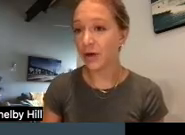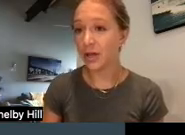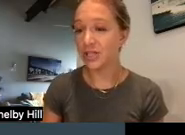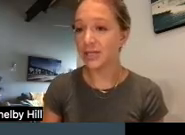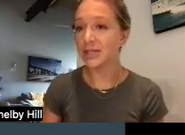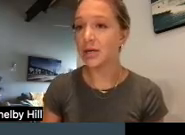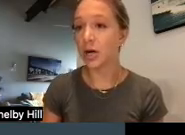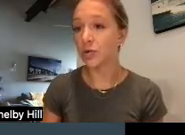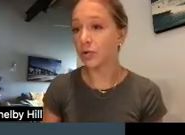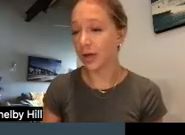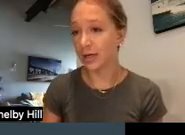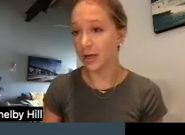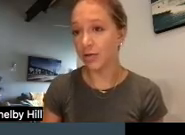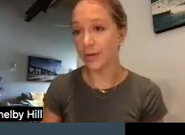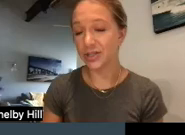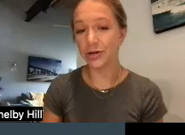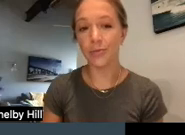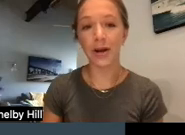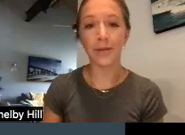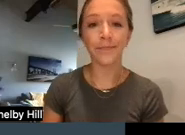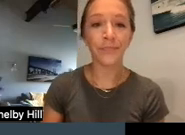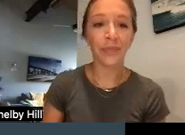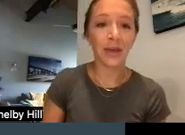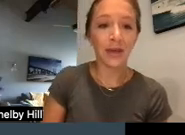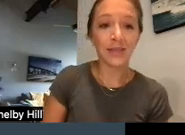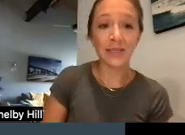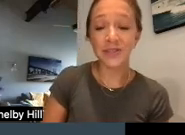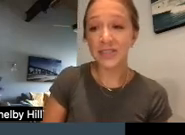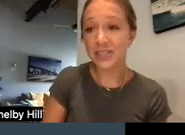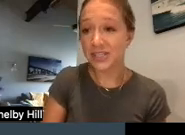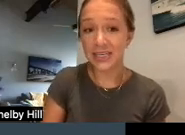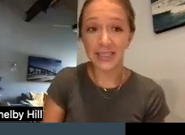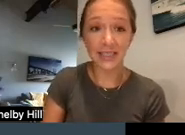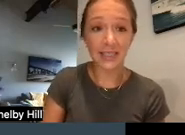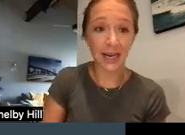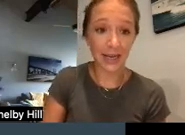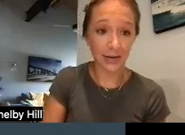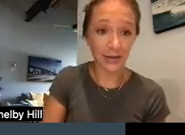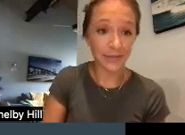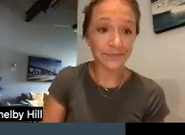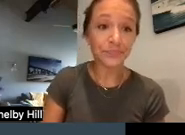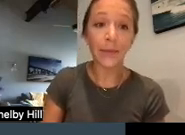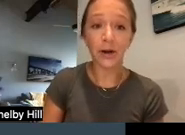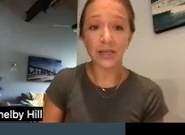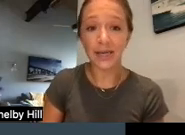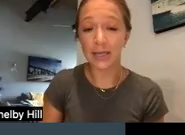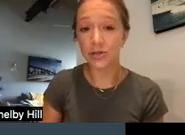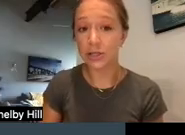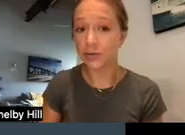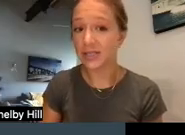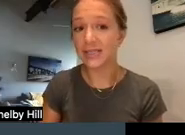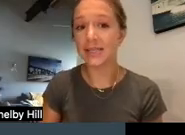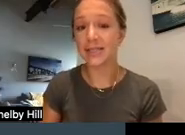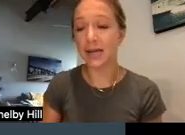language pathologist doctoral candidate through Mass General Brigham. Today's presentation is titled American Sign